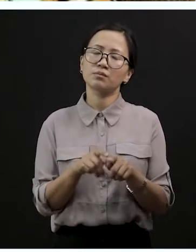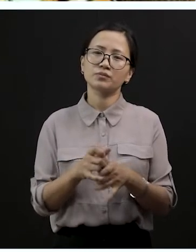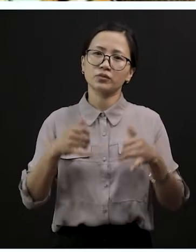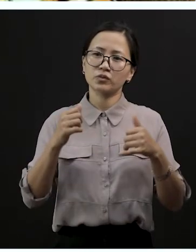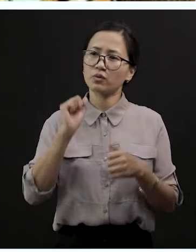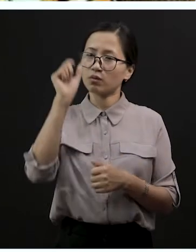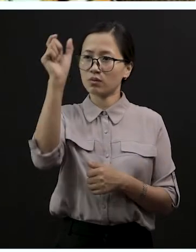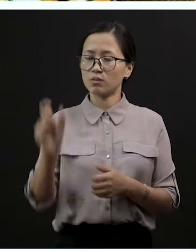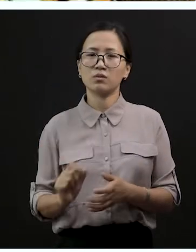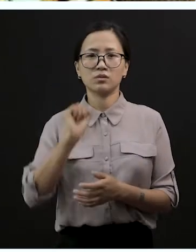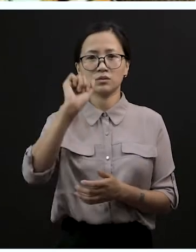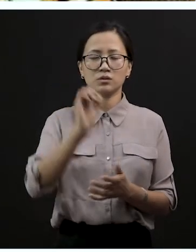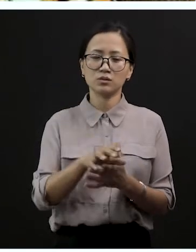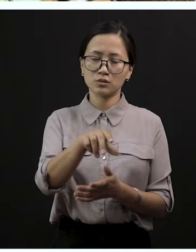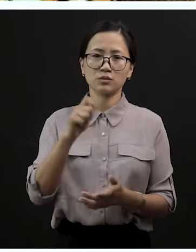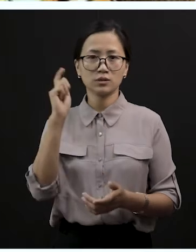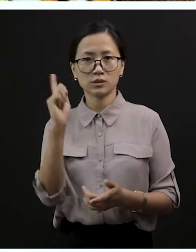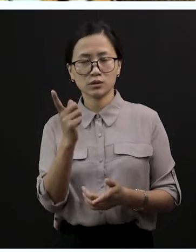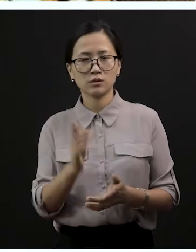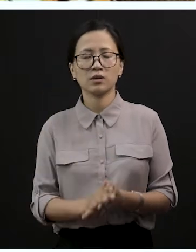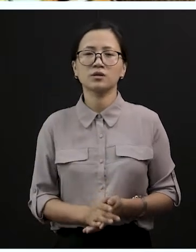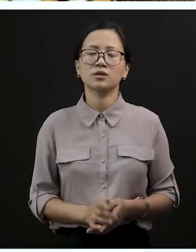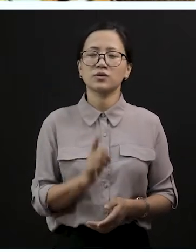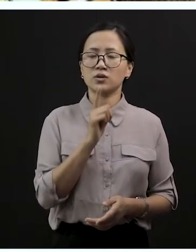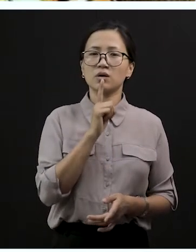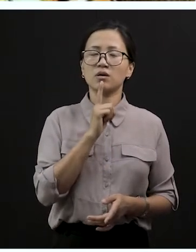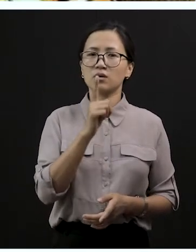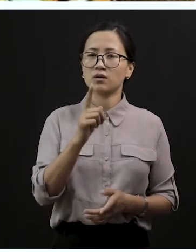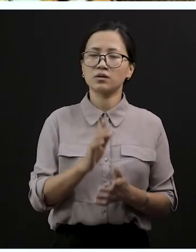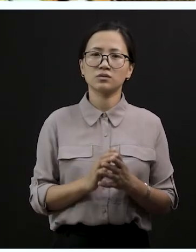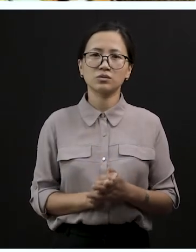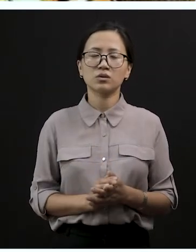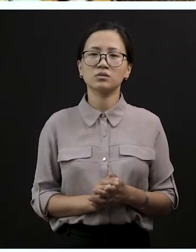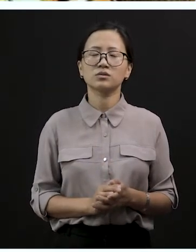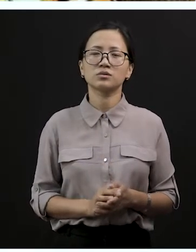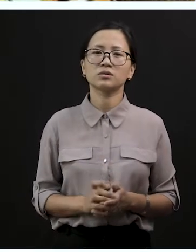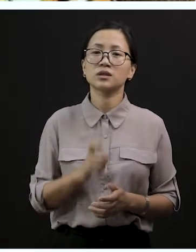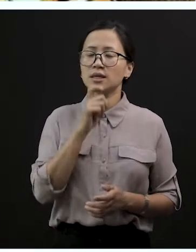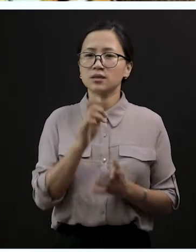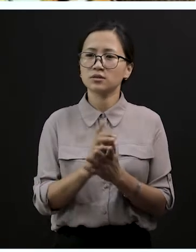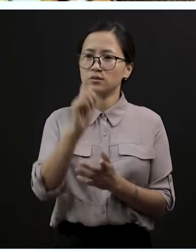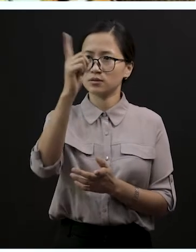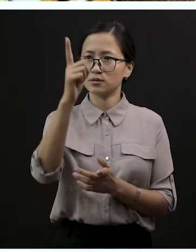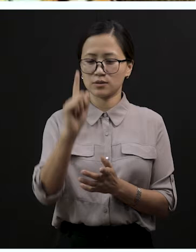trick. Okay, the owner took a stick, and then the owner asked the